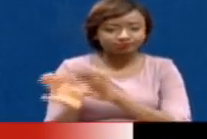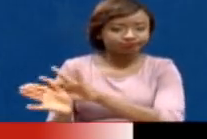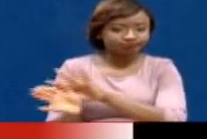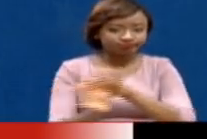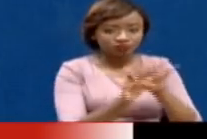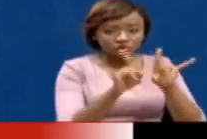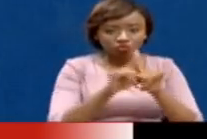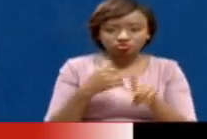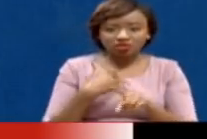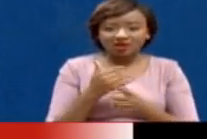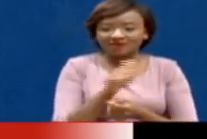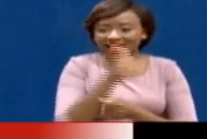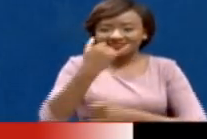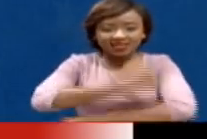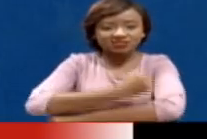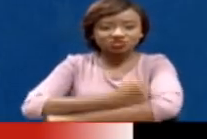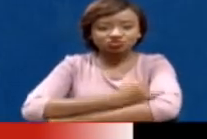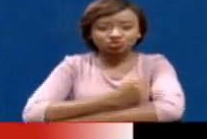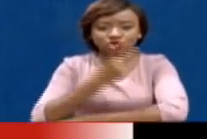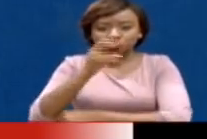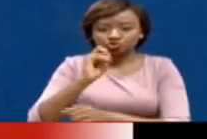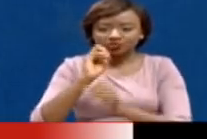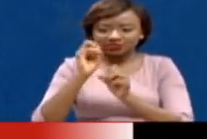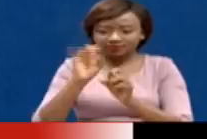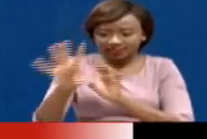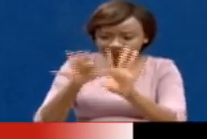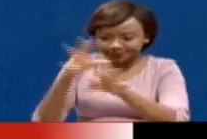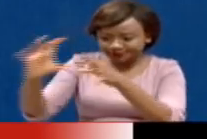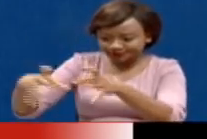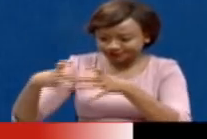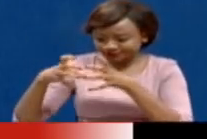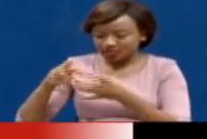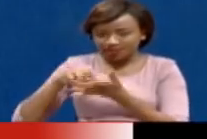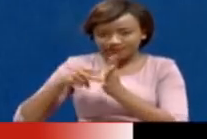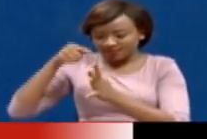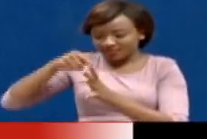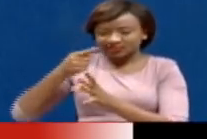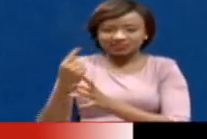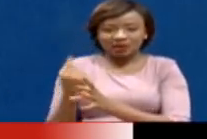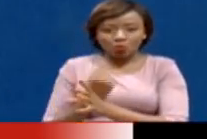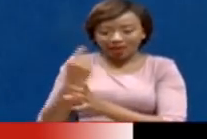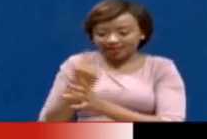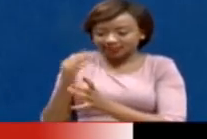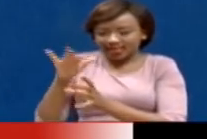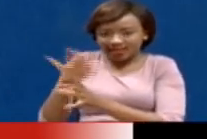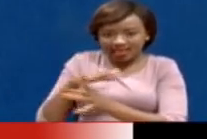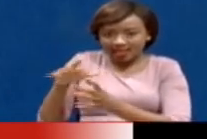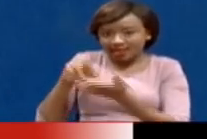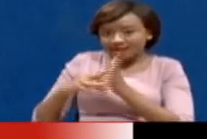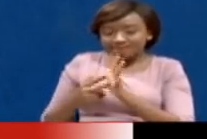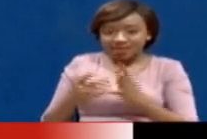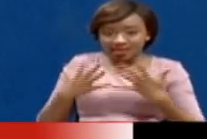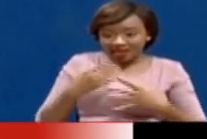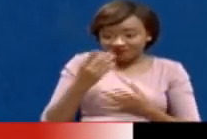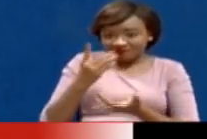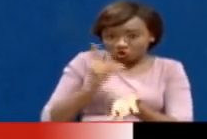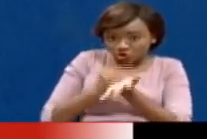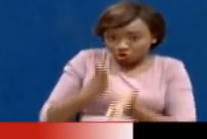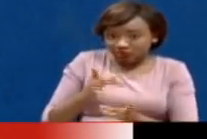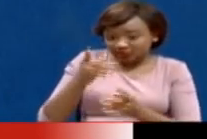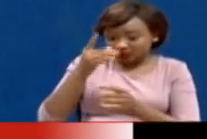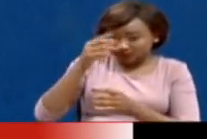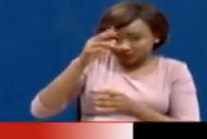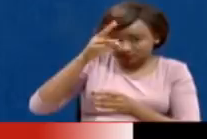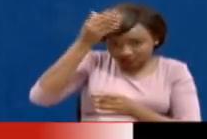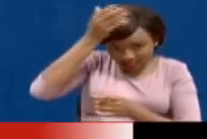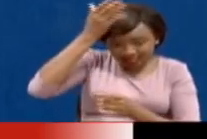mentioned that there are 20 institutions that are supposed to be part of the quarantine area in the counties. Are there going to be health officials stationed in each and every one